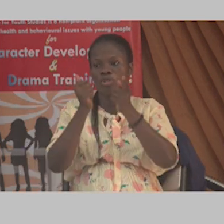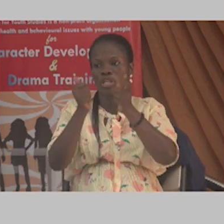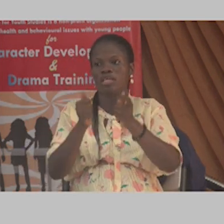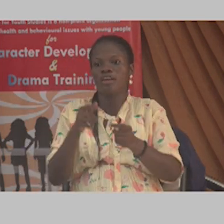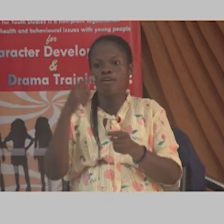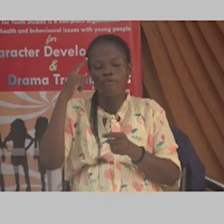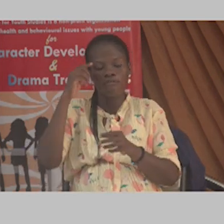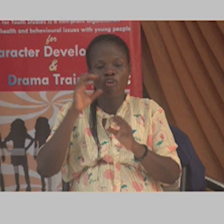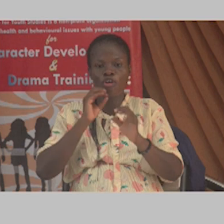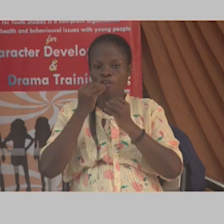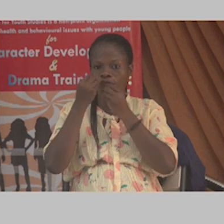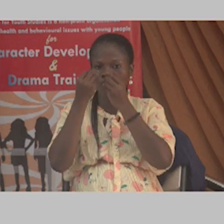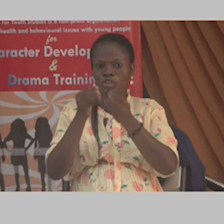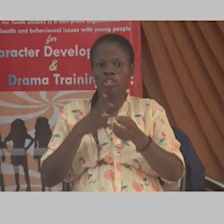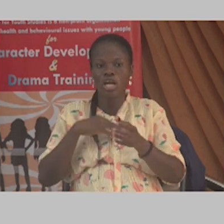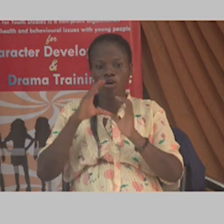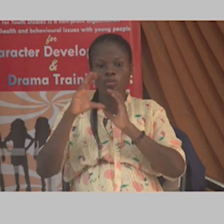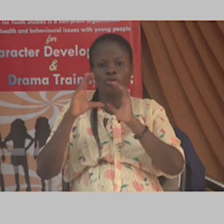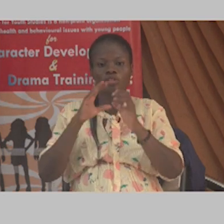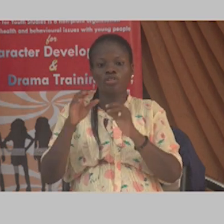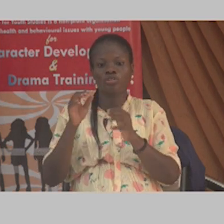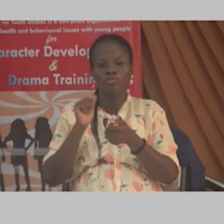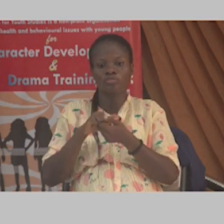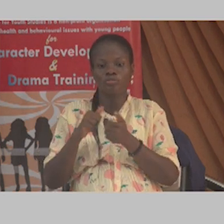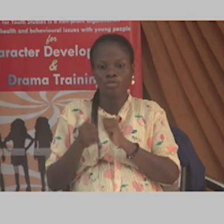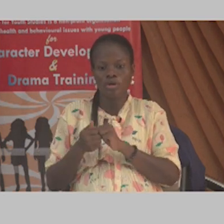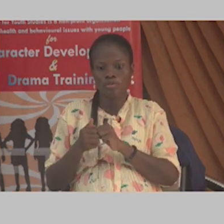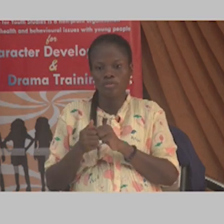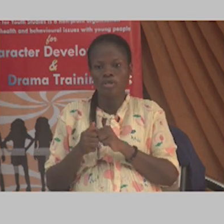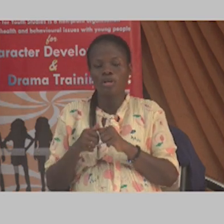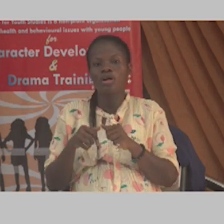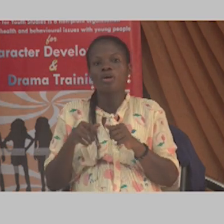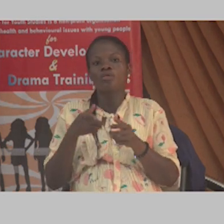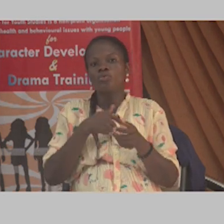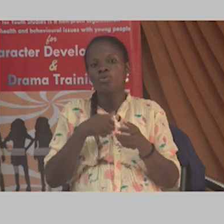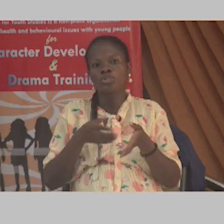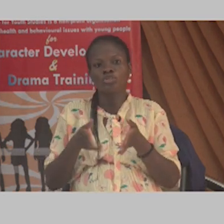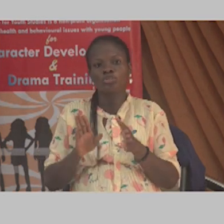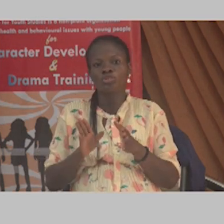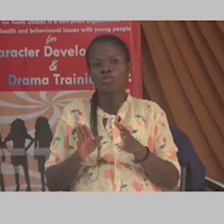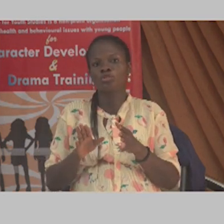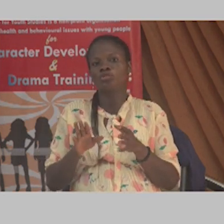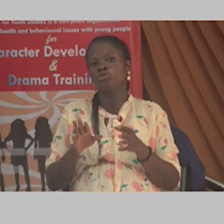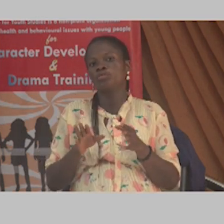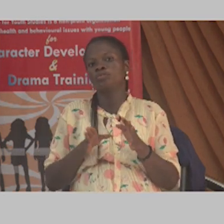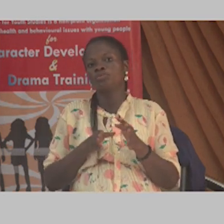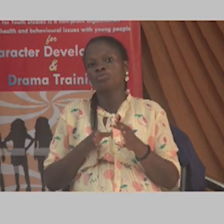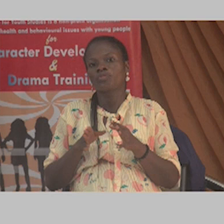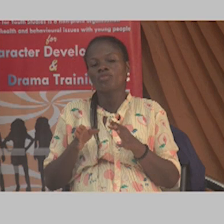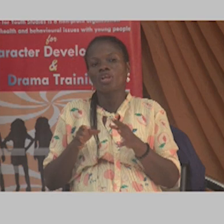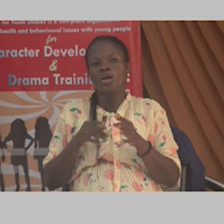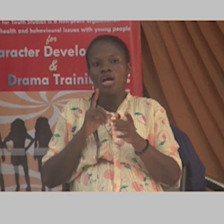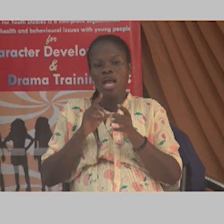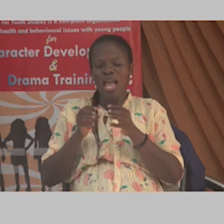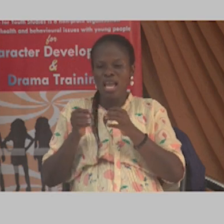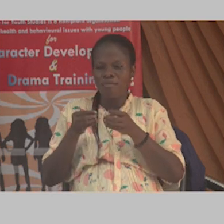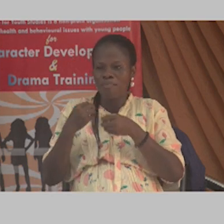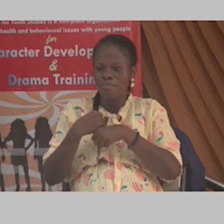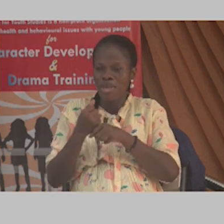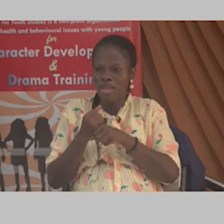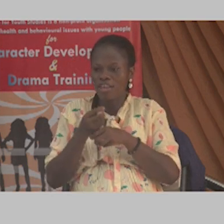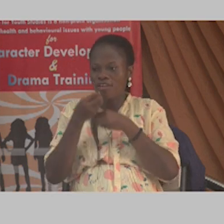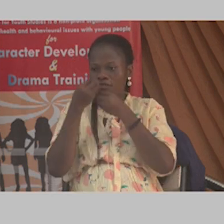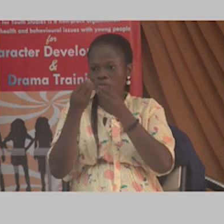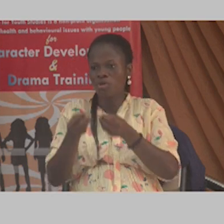and communication barriers, we should escalate and make information